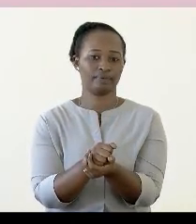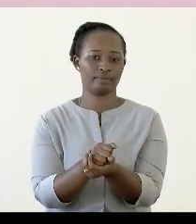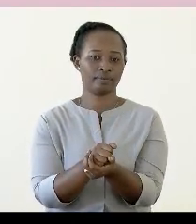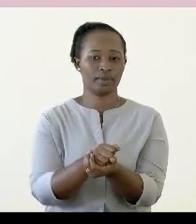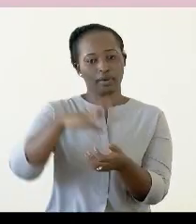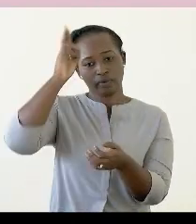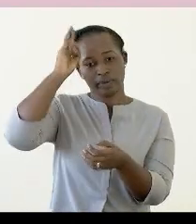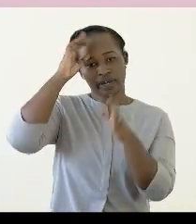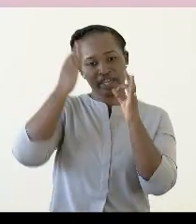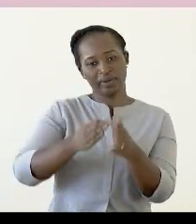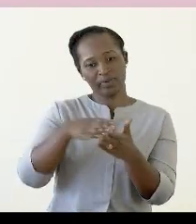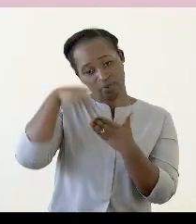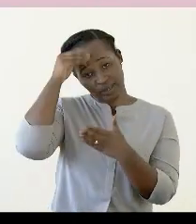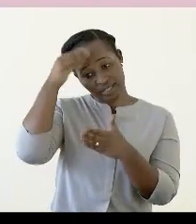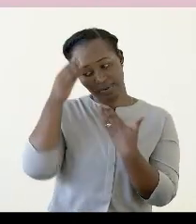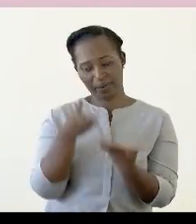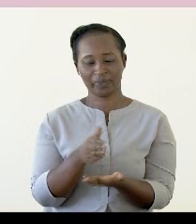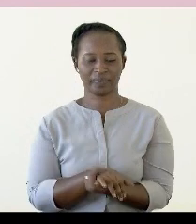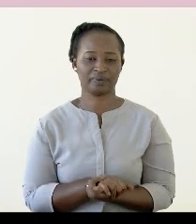recall what we have been discussing.